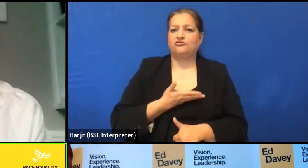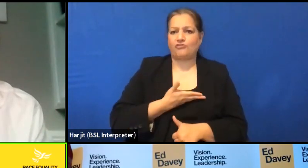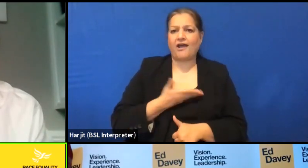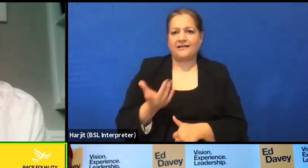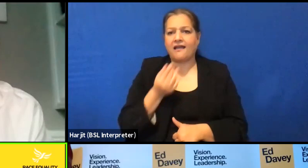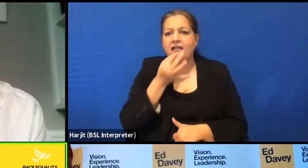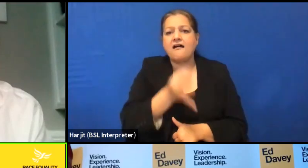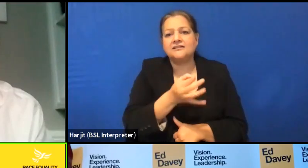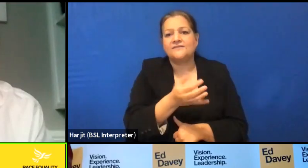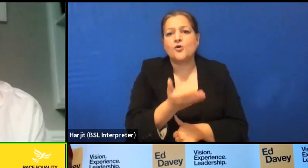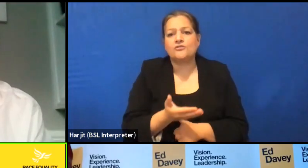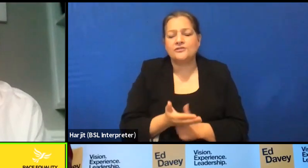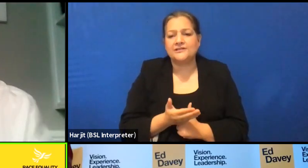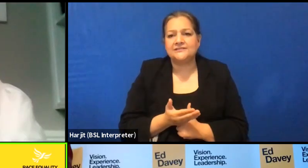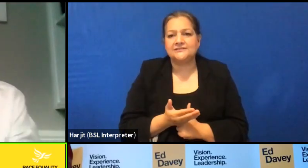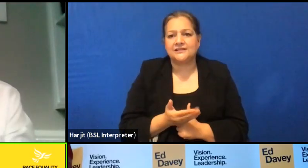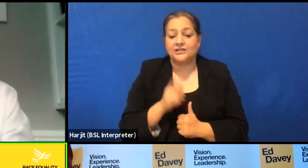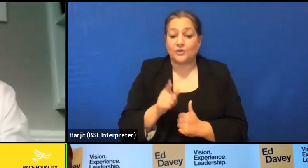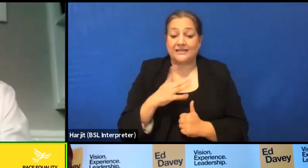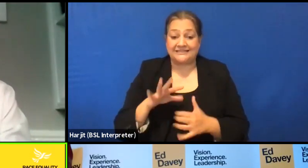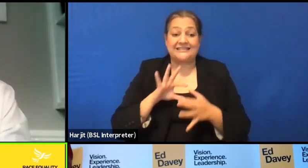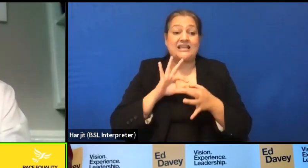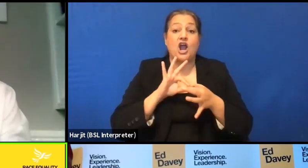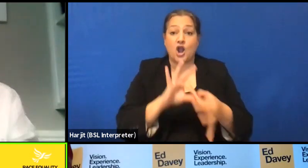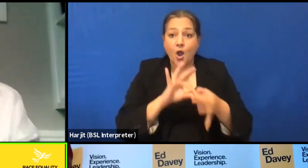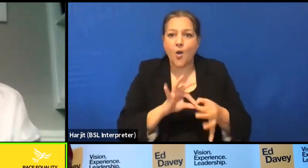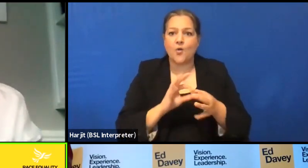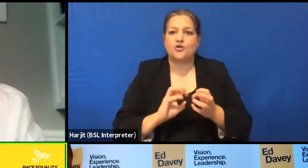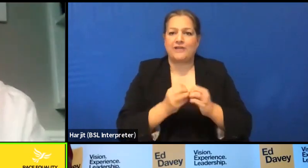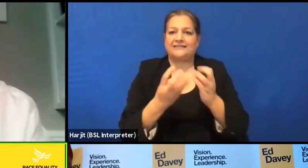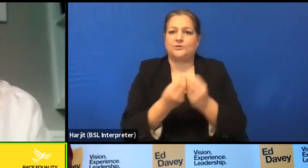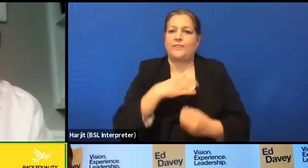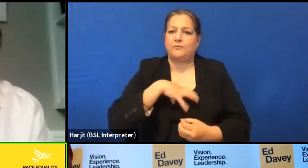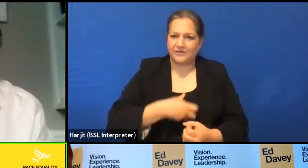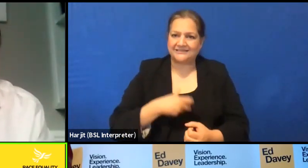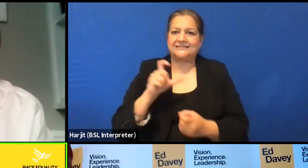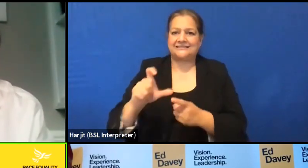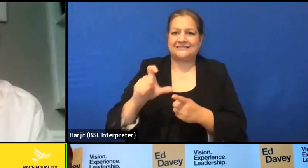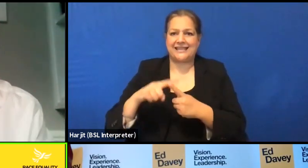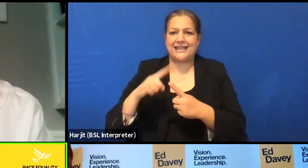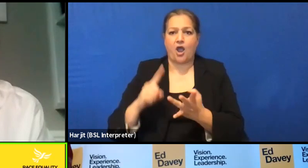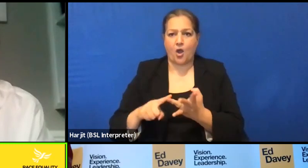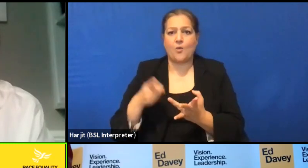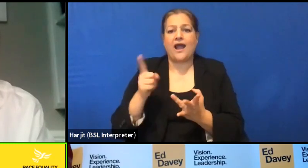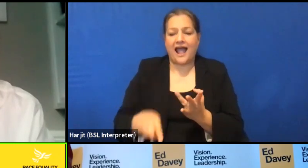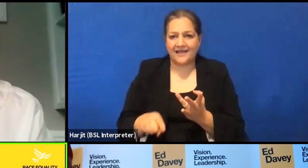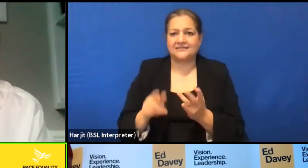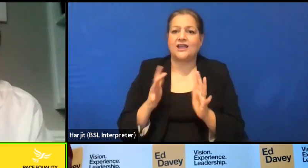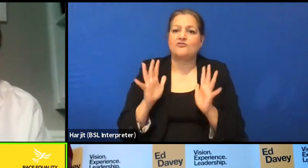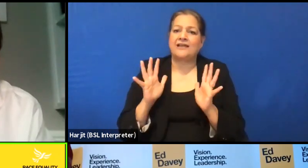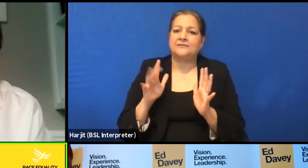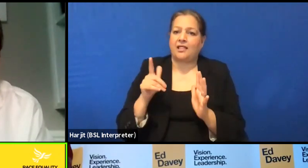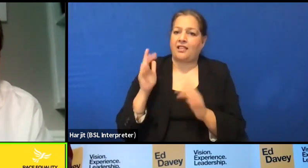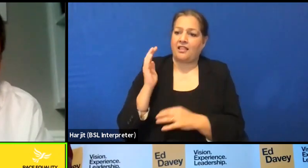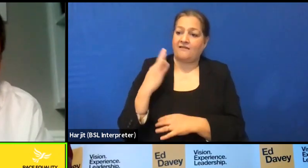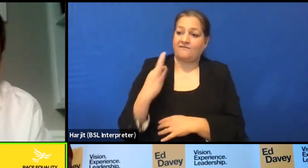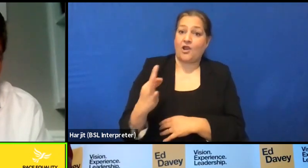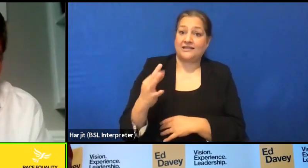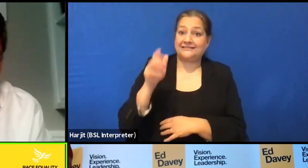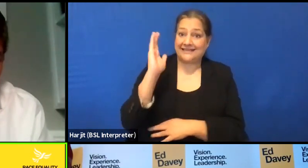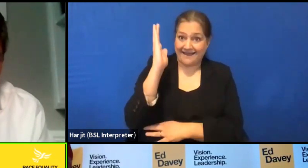something that needs to be co-created, done with the president, with the CEO, but also with the incredible volunteers that make our